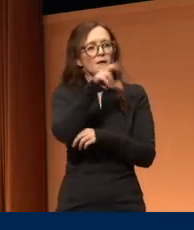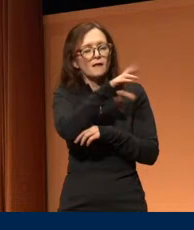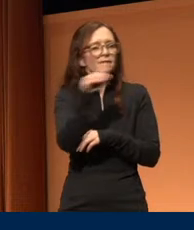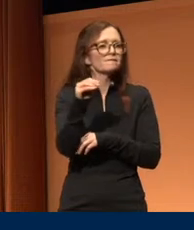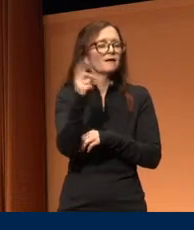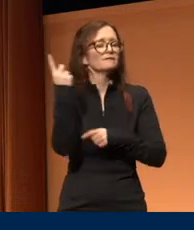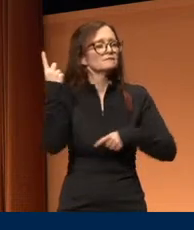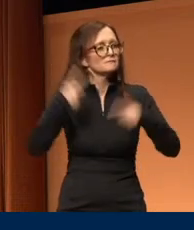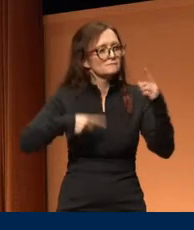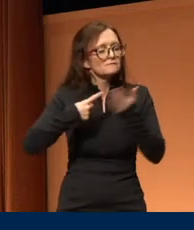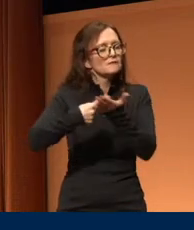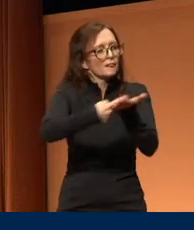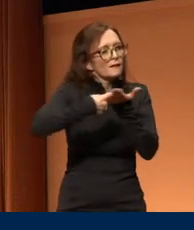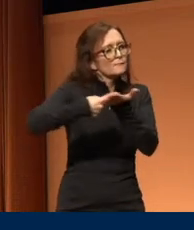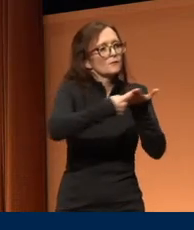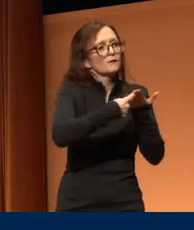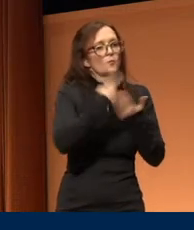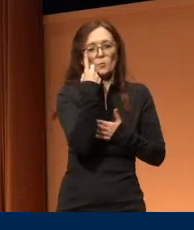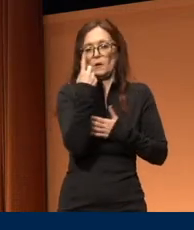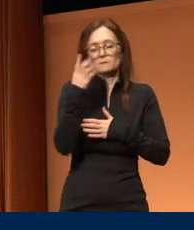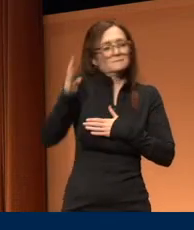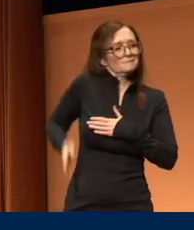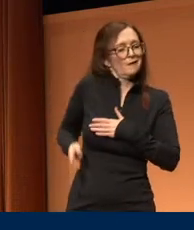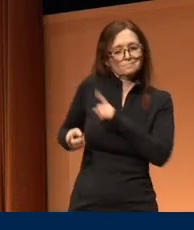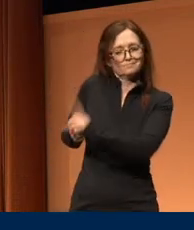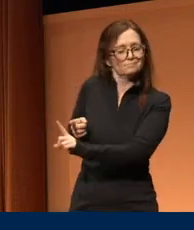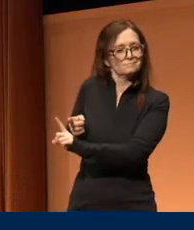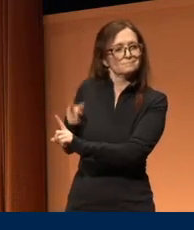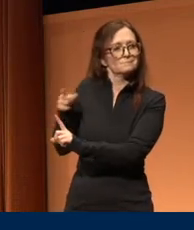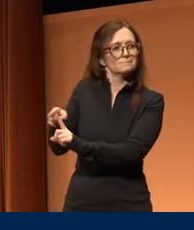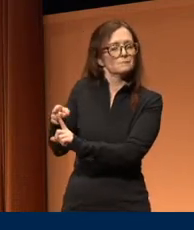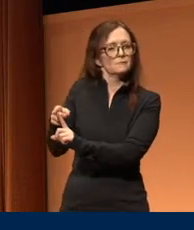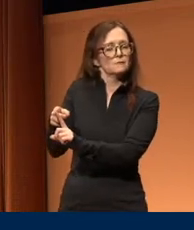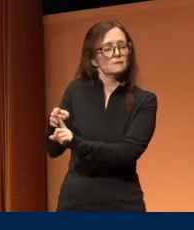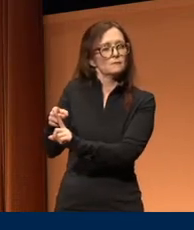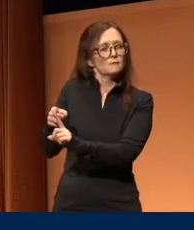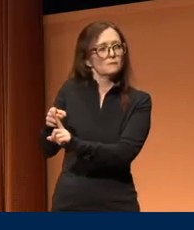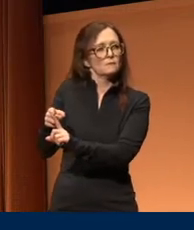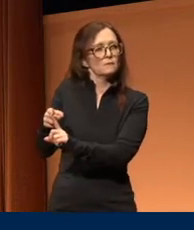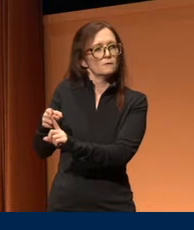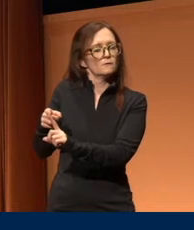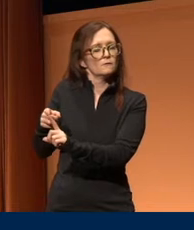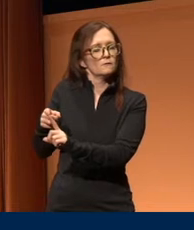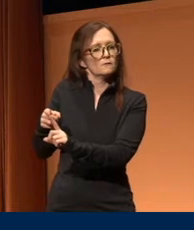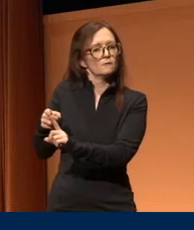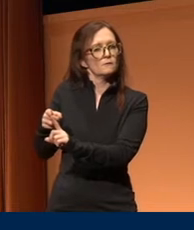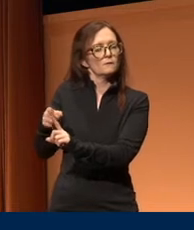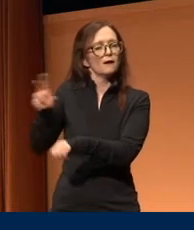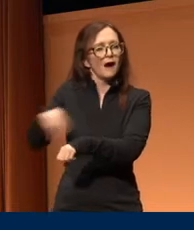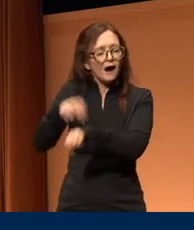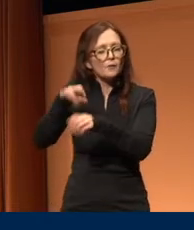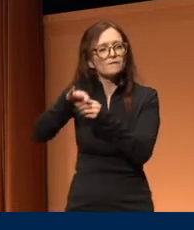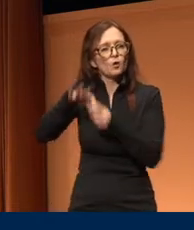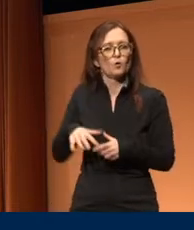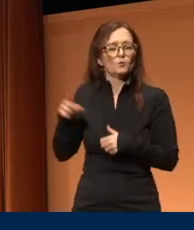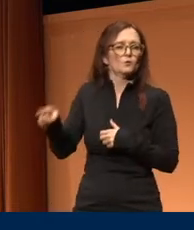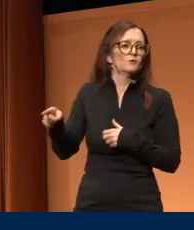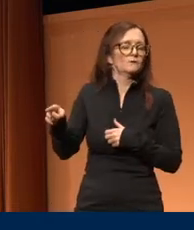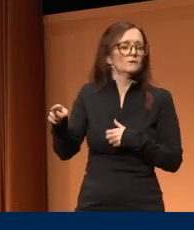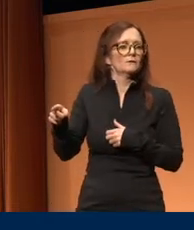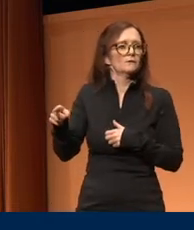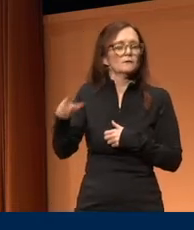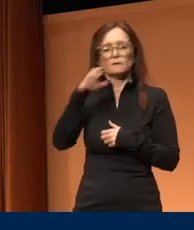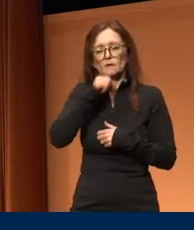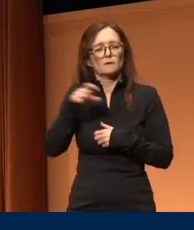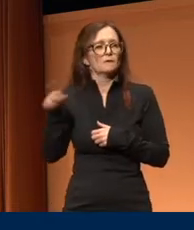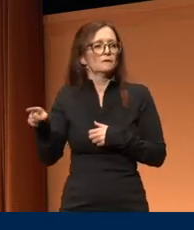deliberation. On the one hand, we have Finbar O'Brien, a disgruntled Irish voter, a loner,